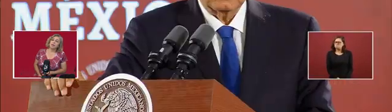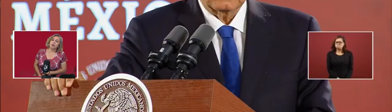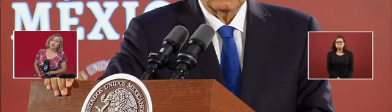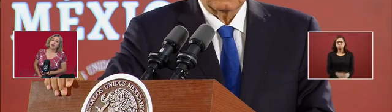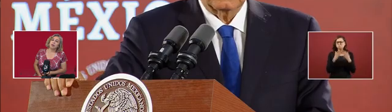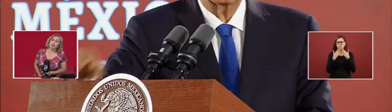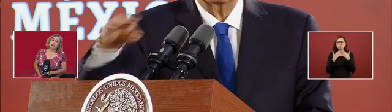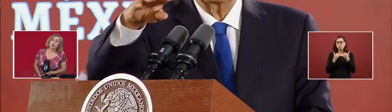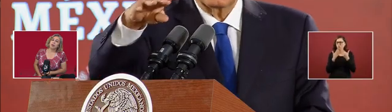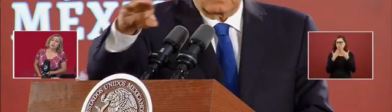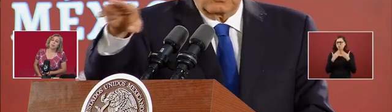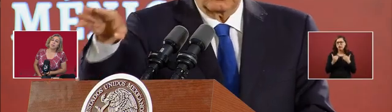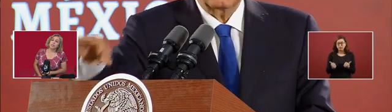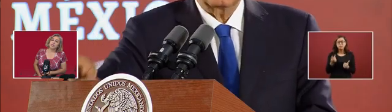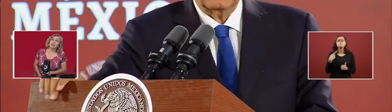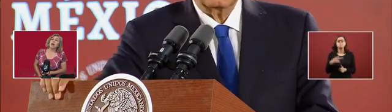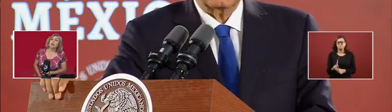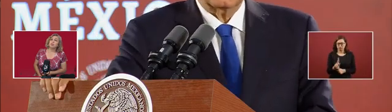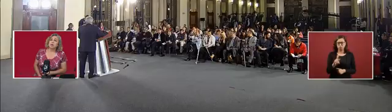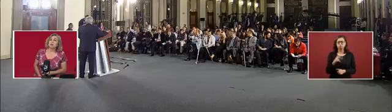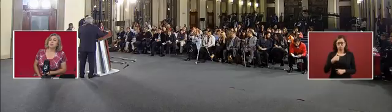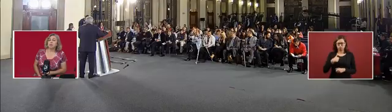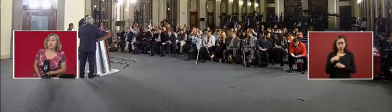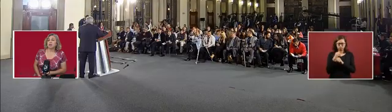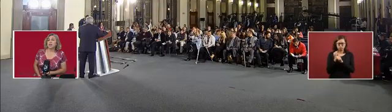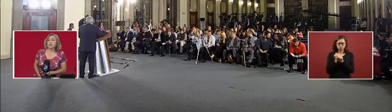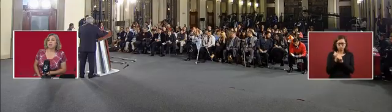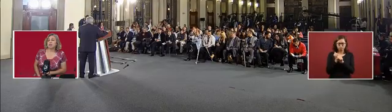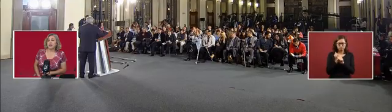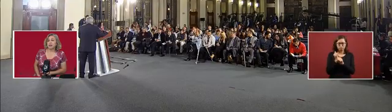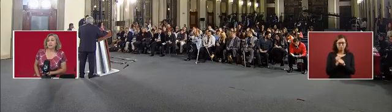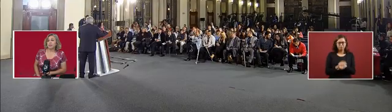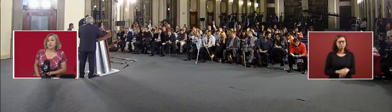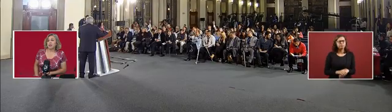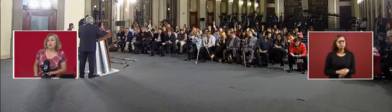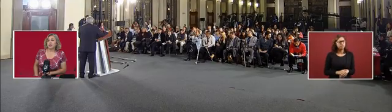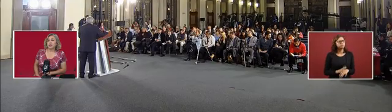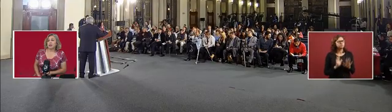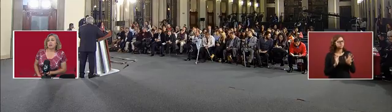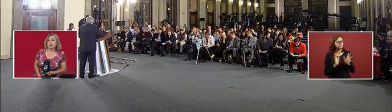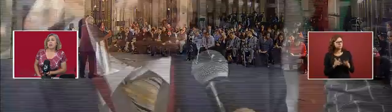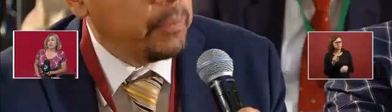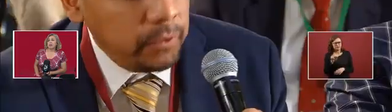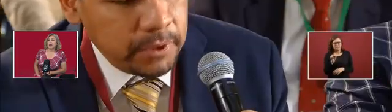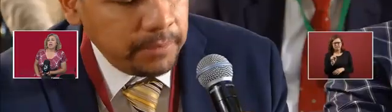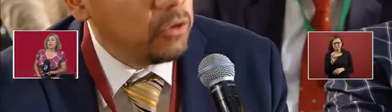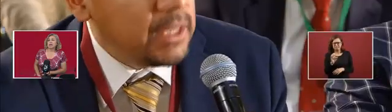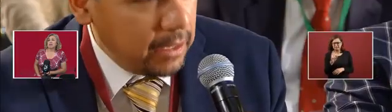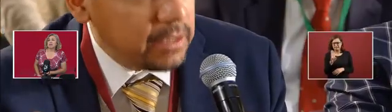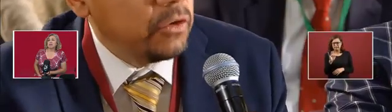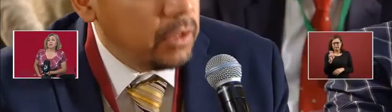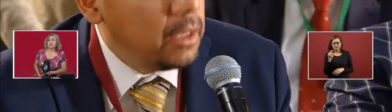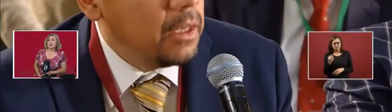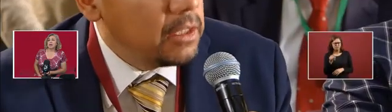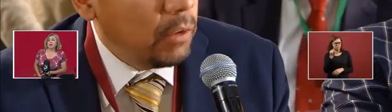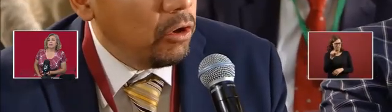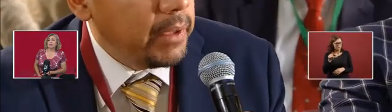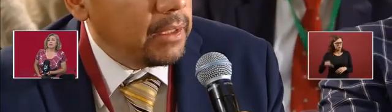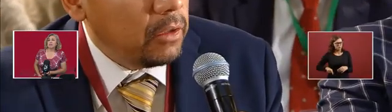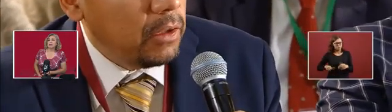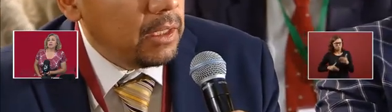they need to supervise the works, even if it means the public high-level officials,